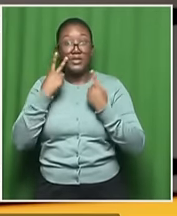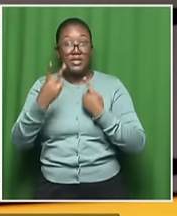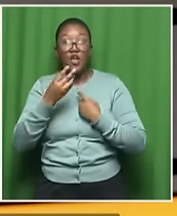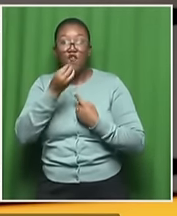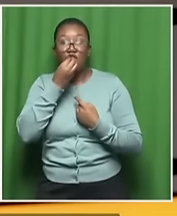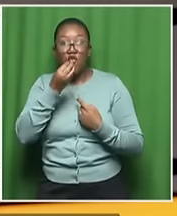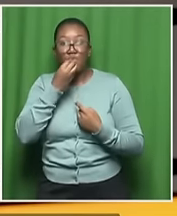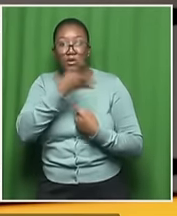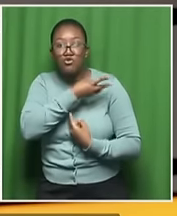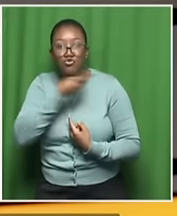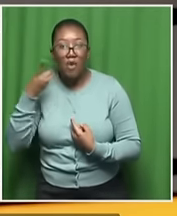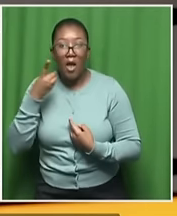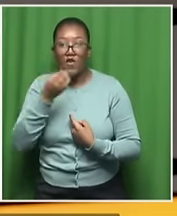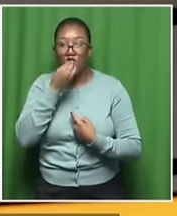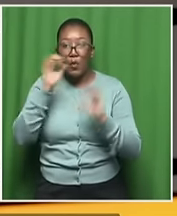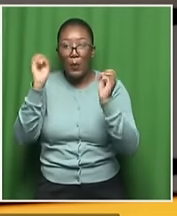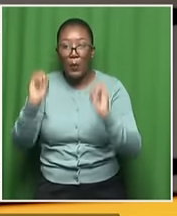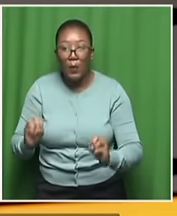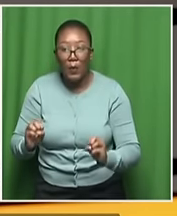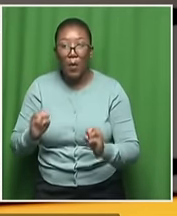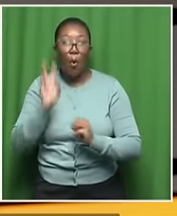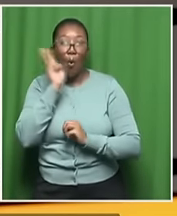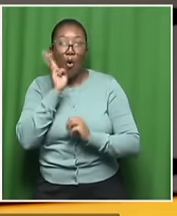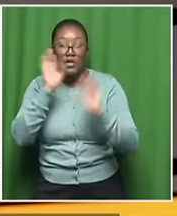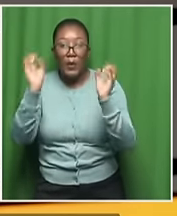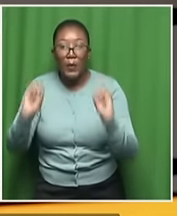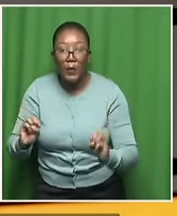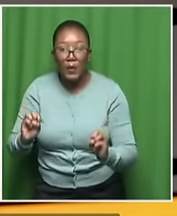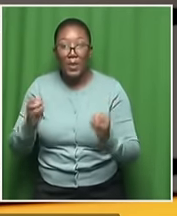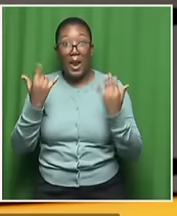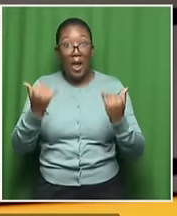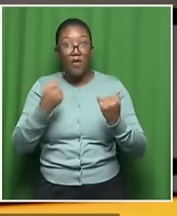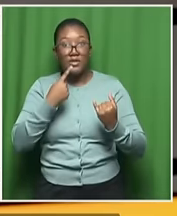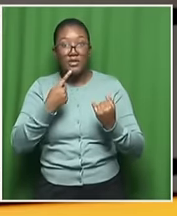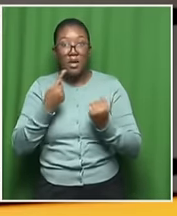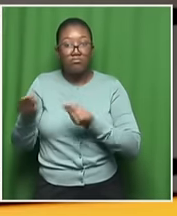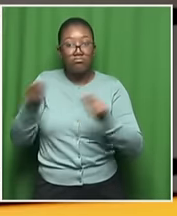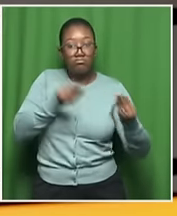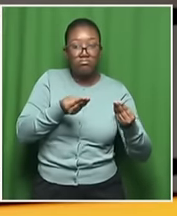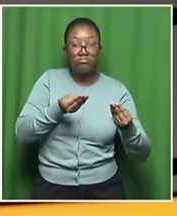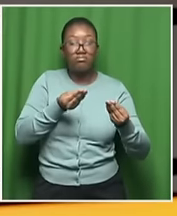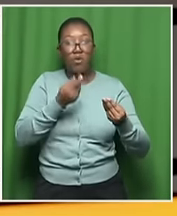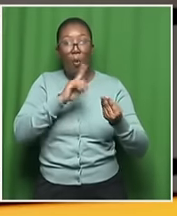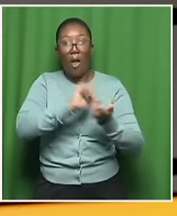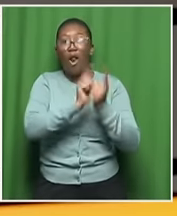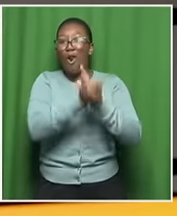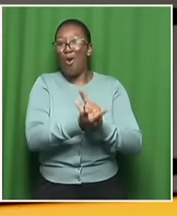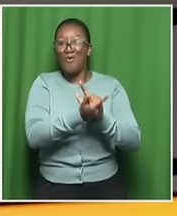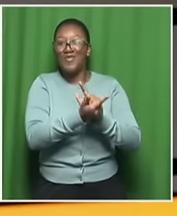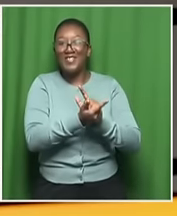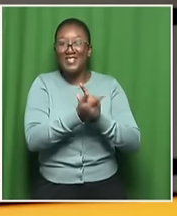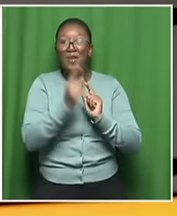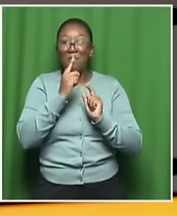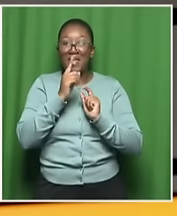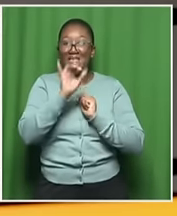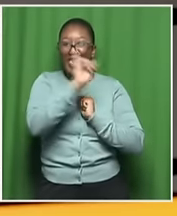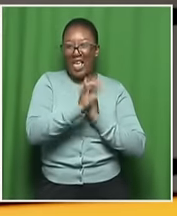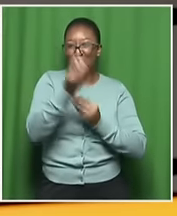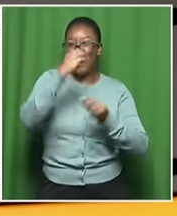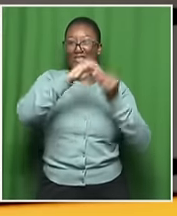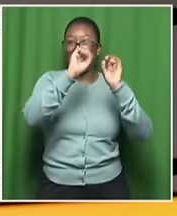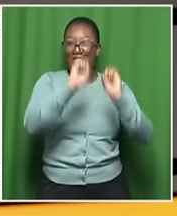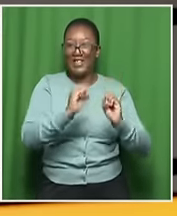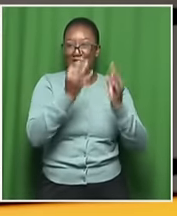should give, say, interest-free loans for that specific or a